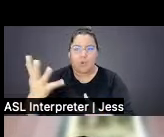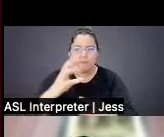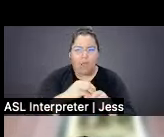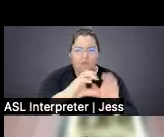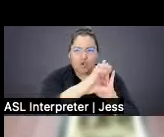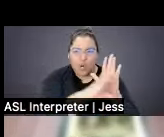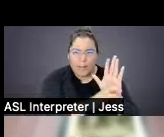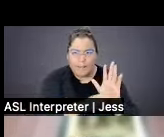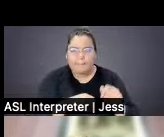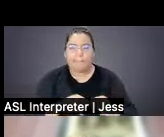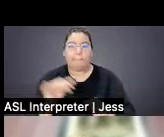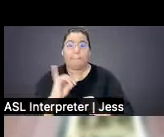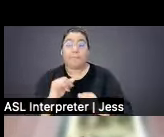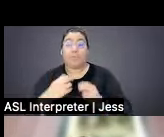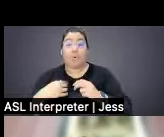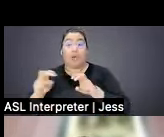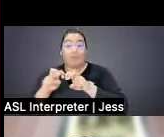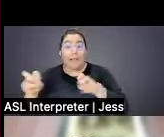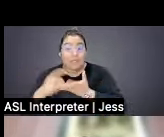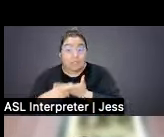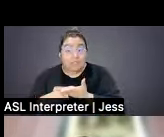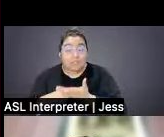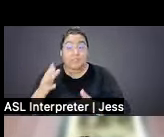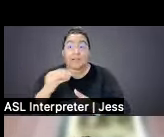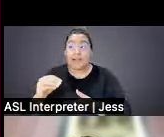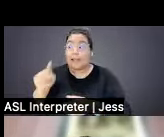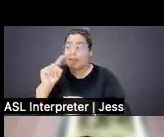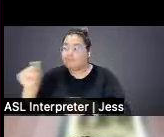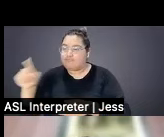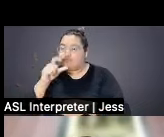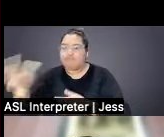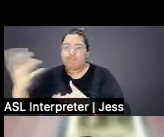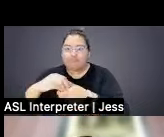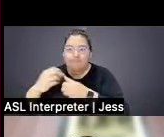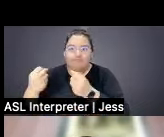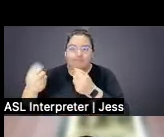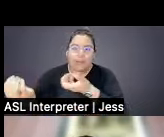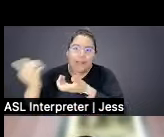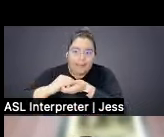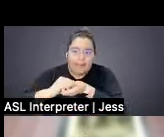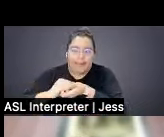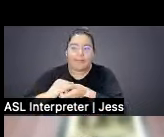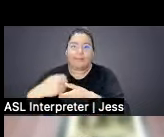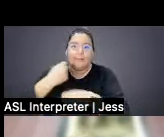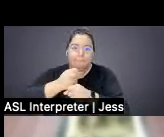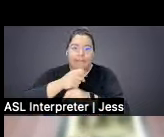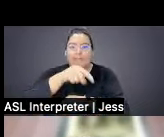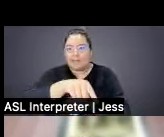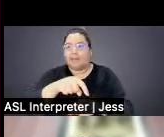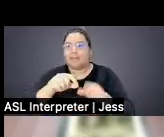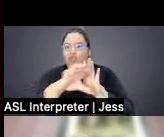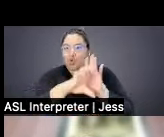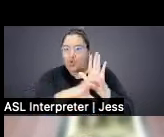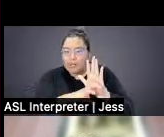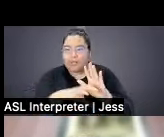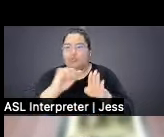project team, who collaborated with us for the last year and made this whole curriculum and training possible. We'll take a pause and take